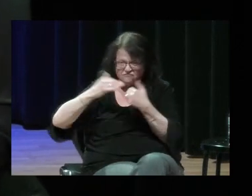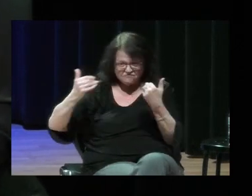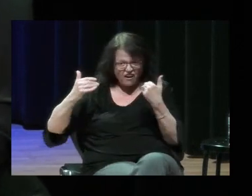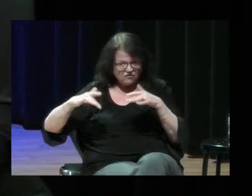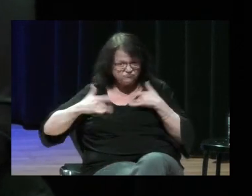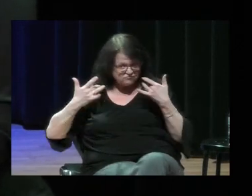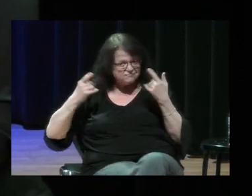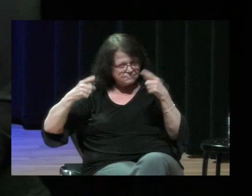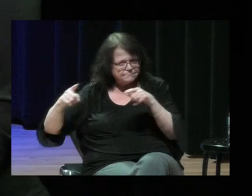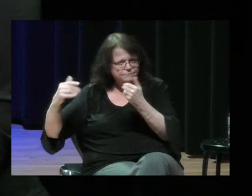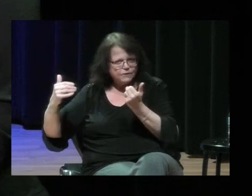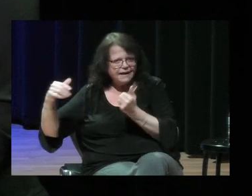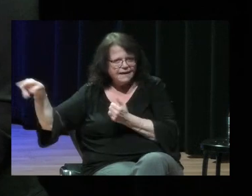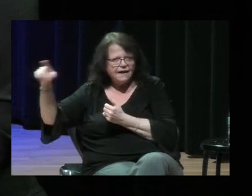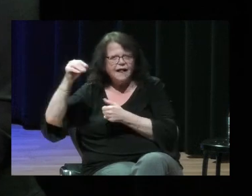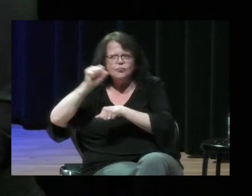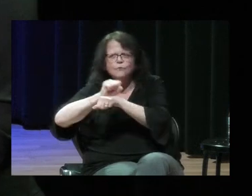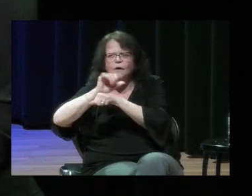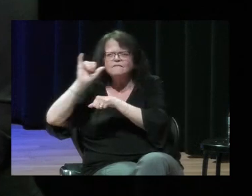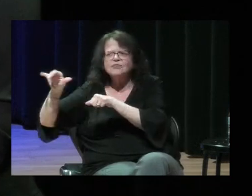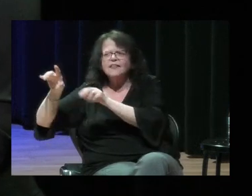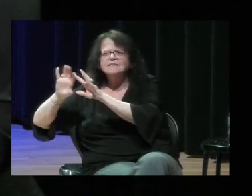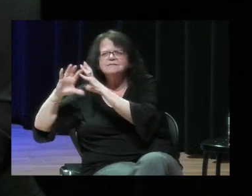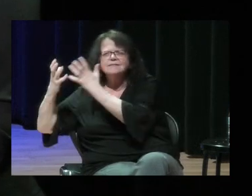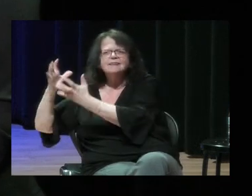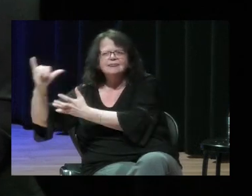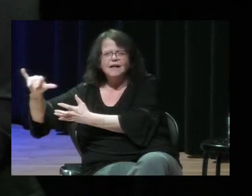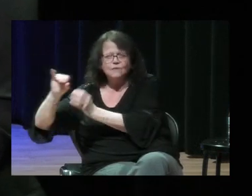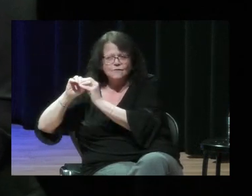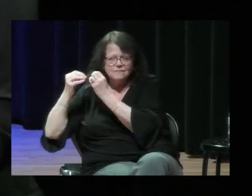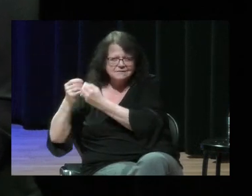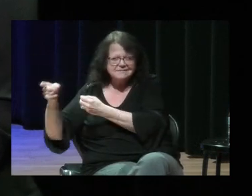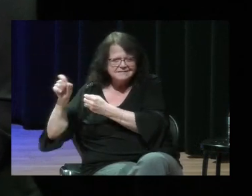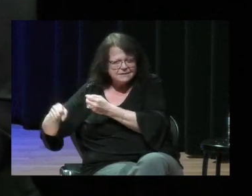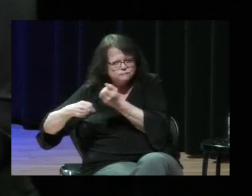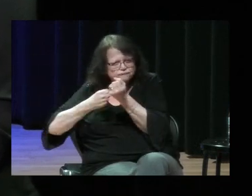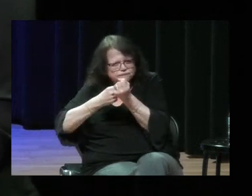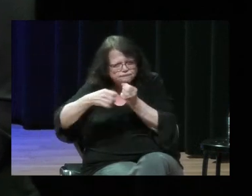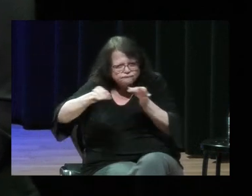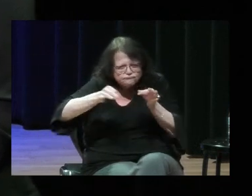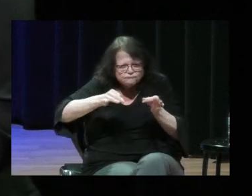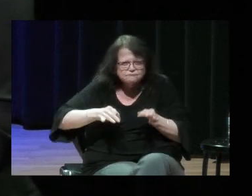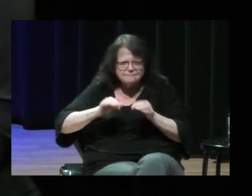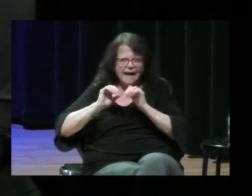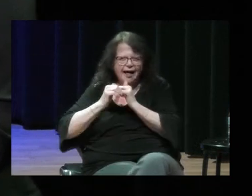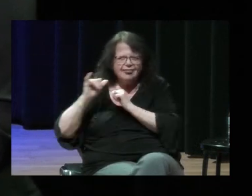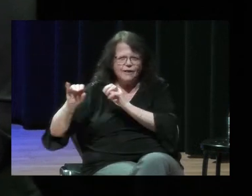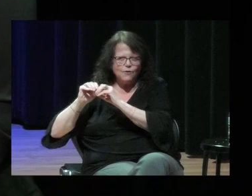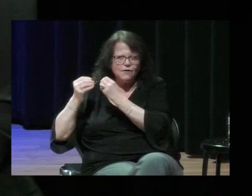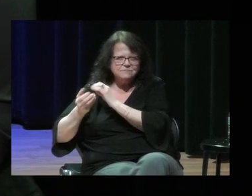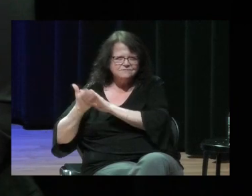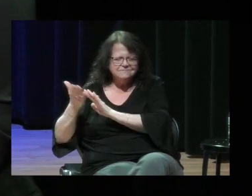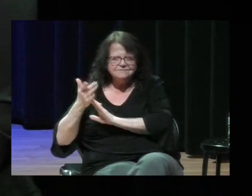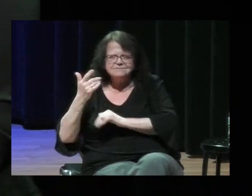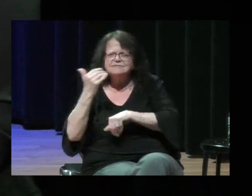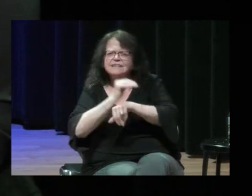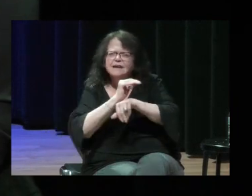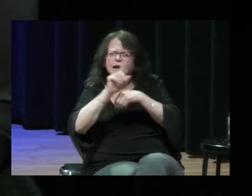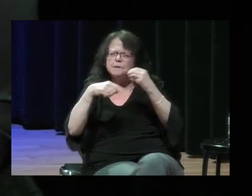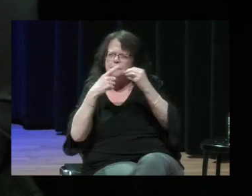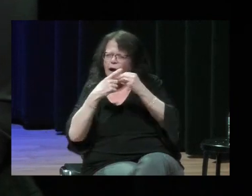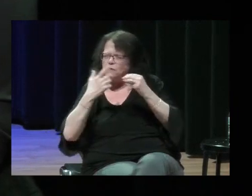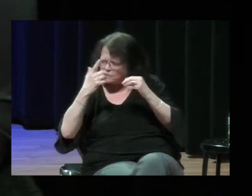now, and the work of their fine organization. Tonight is a discussion about civility, nuance, and